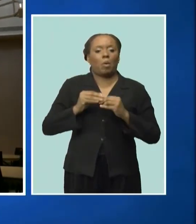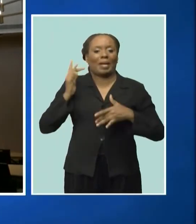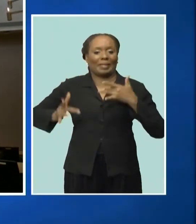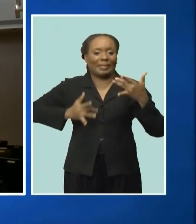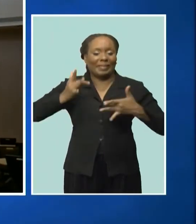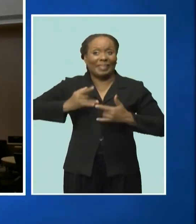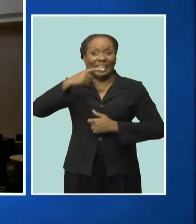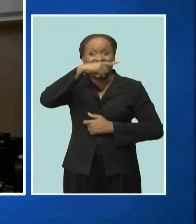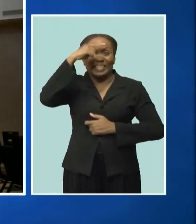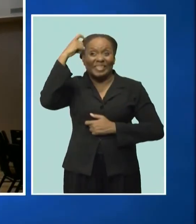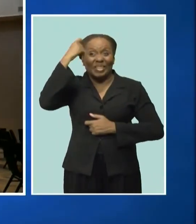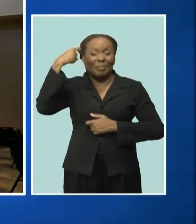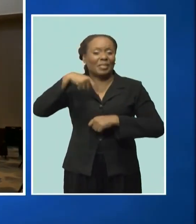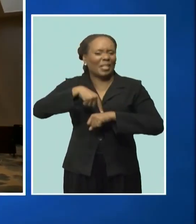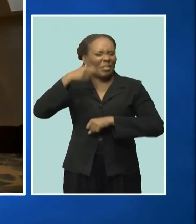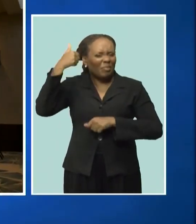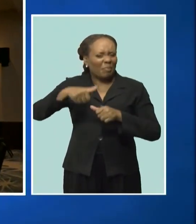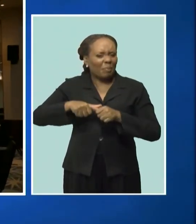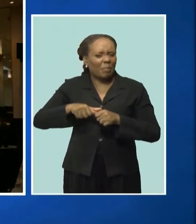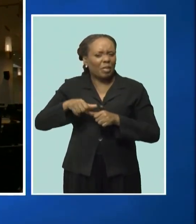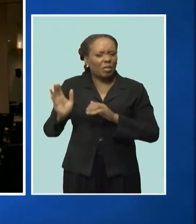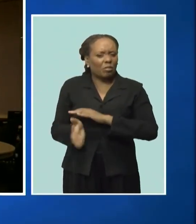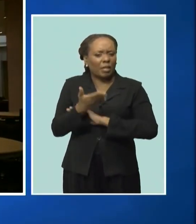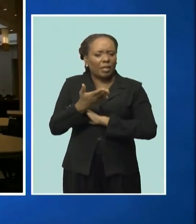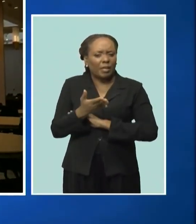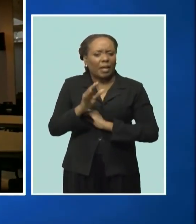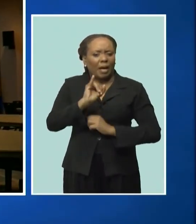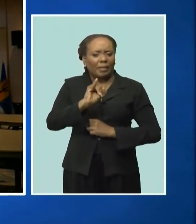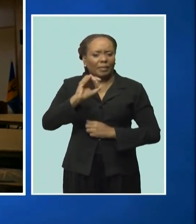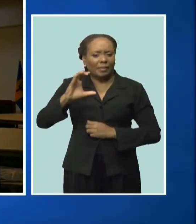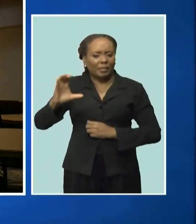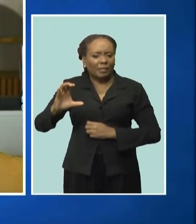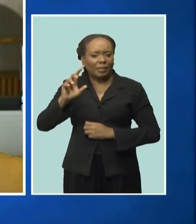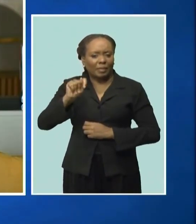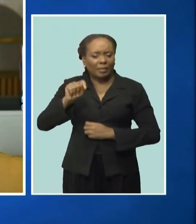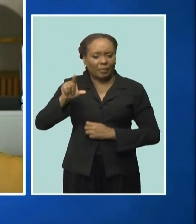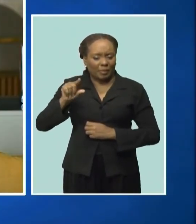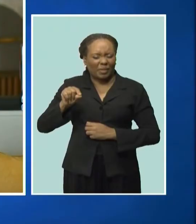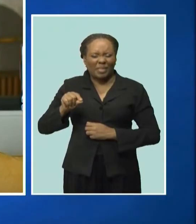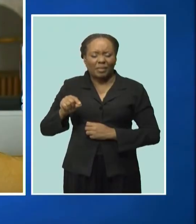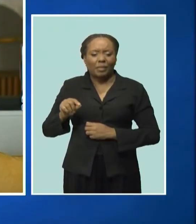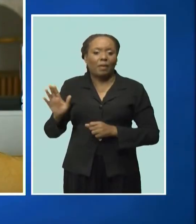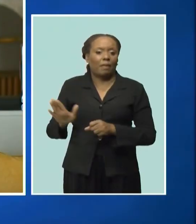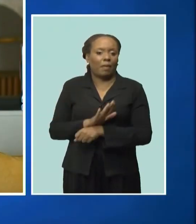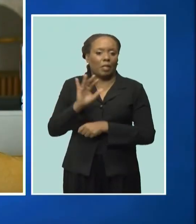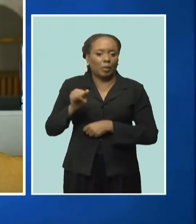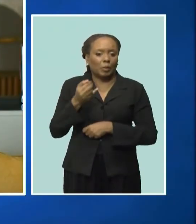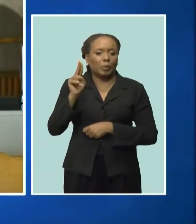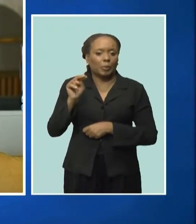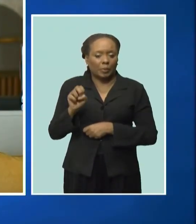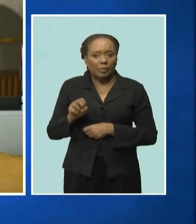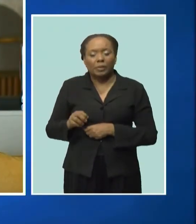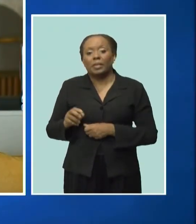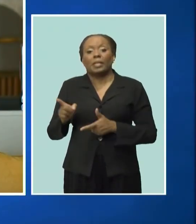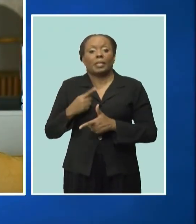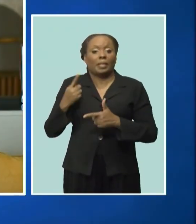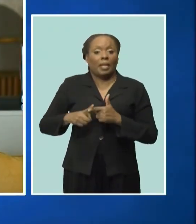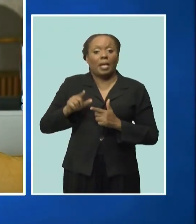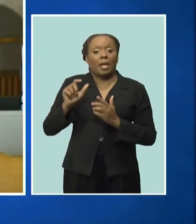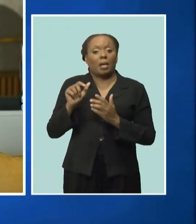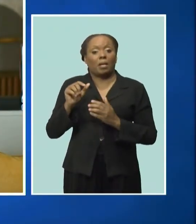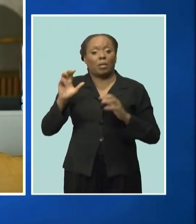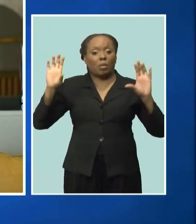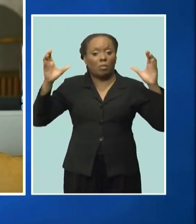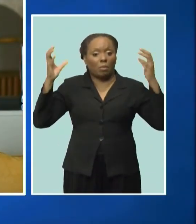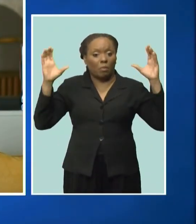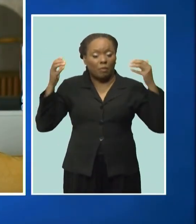summer with T20 coming and all the cricket games that we'll be having throughout June, crop over in August we're looking forward to.